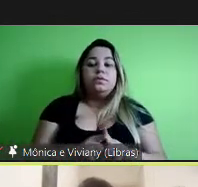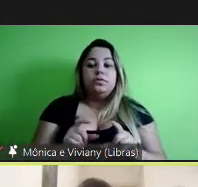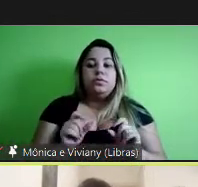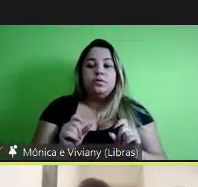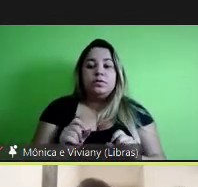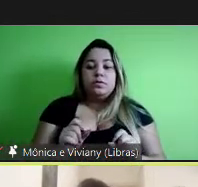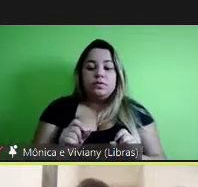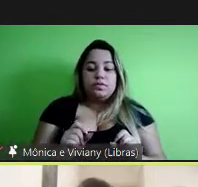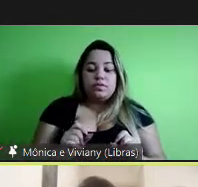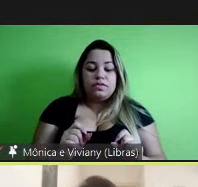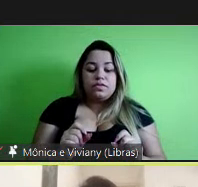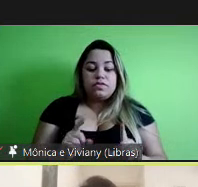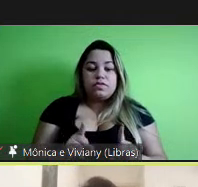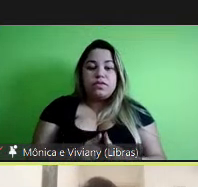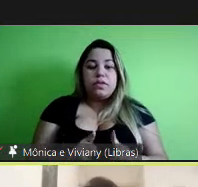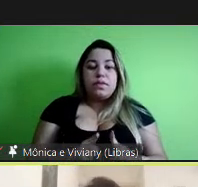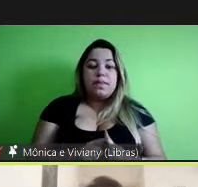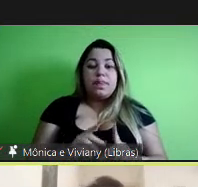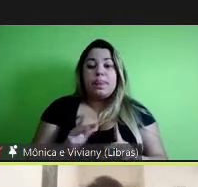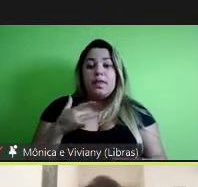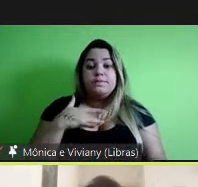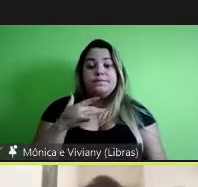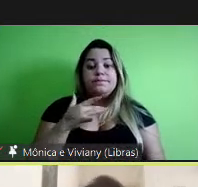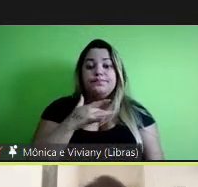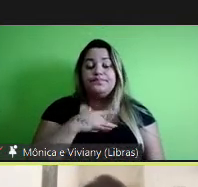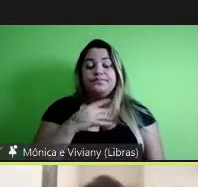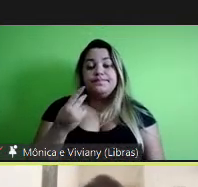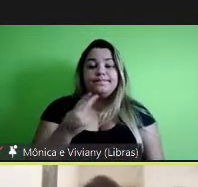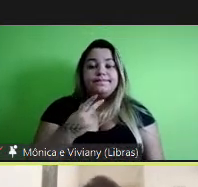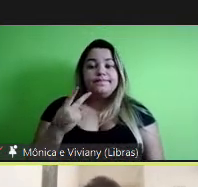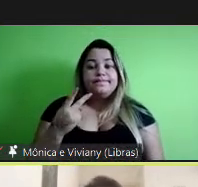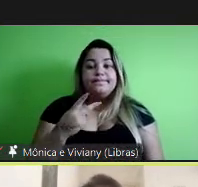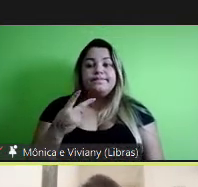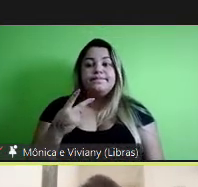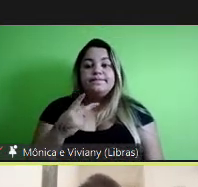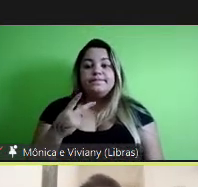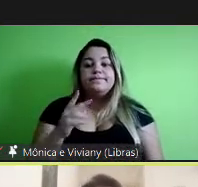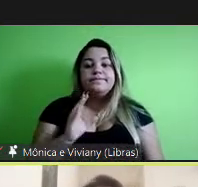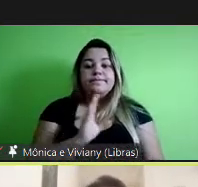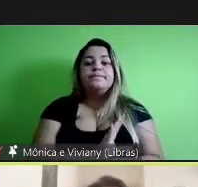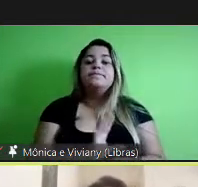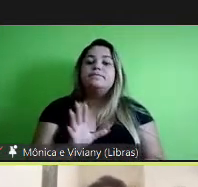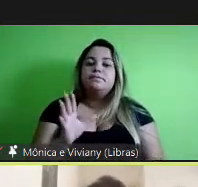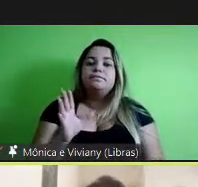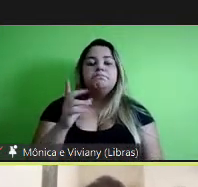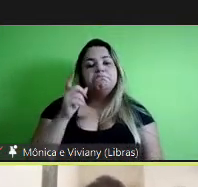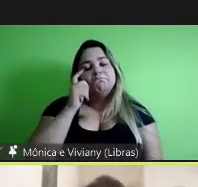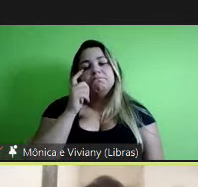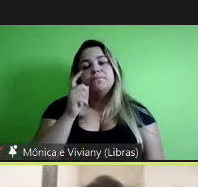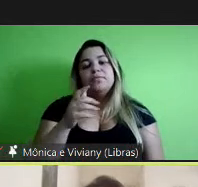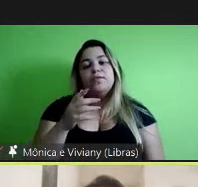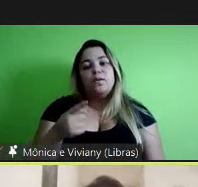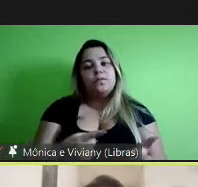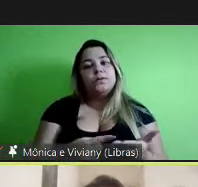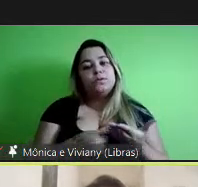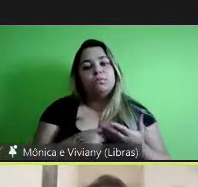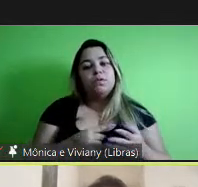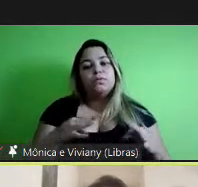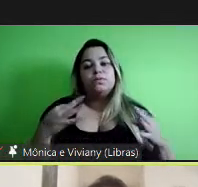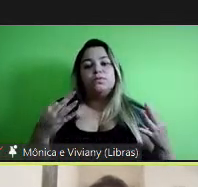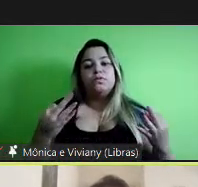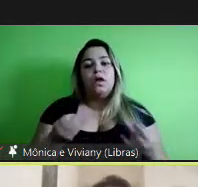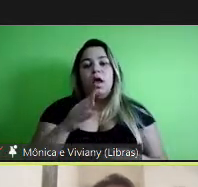in the planetary health and primary attention to health, primary healthcare. This is very interesting.